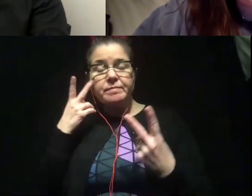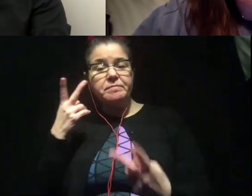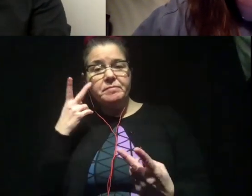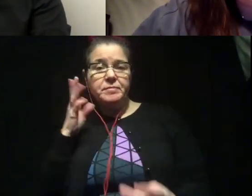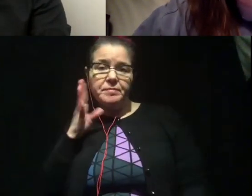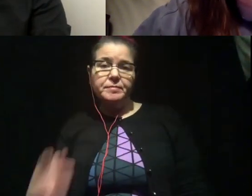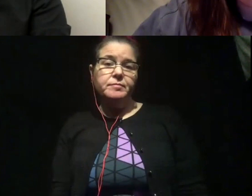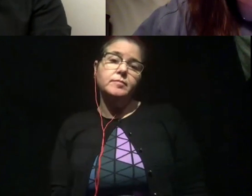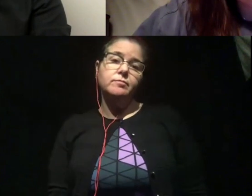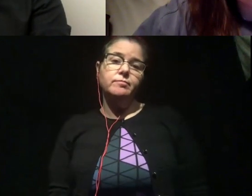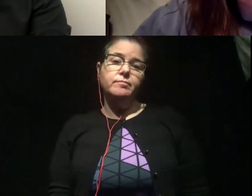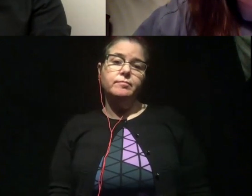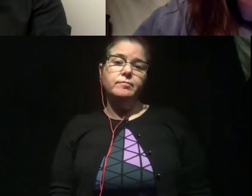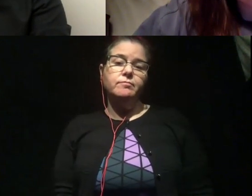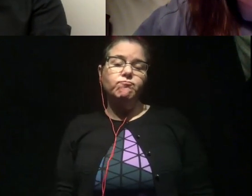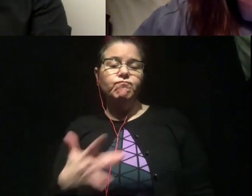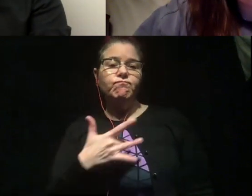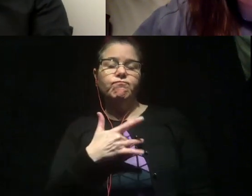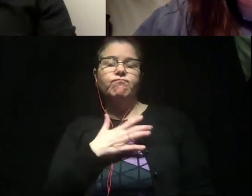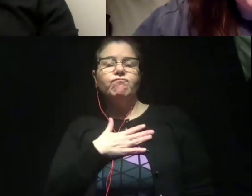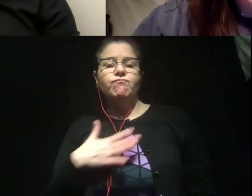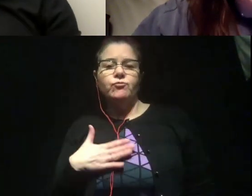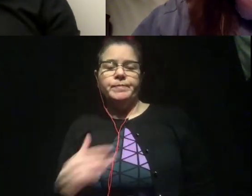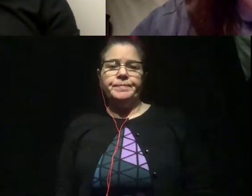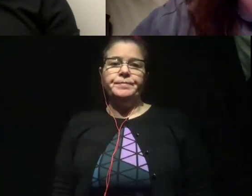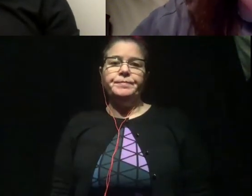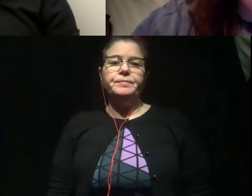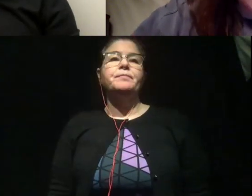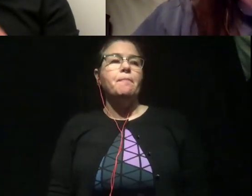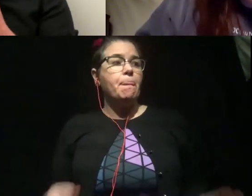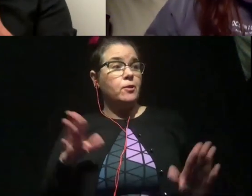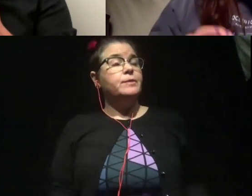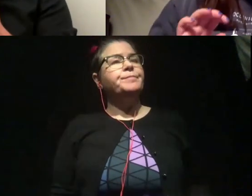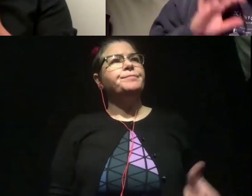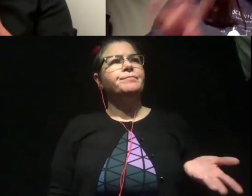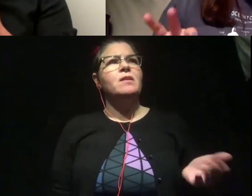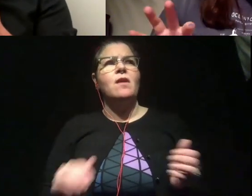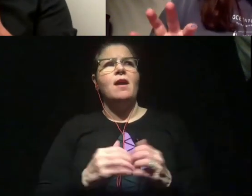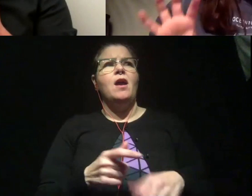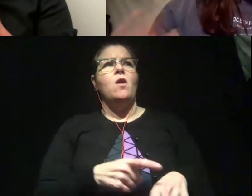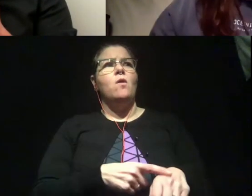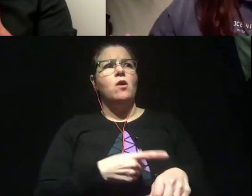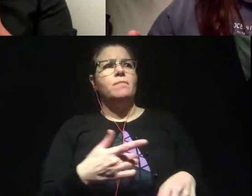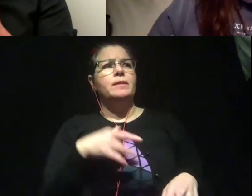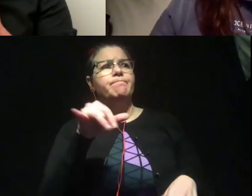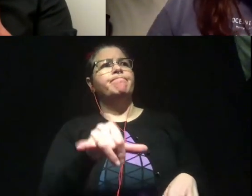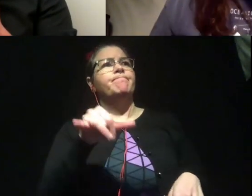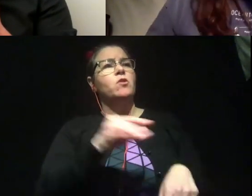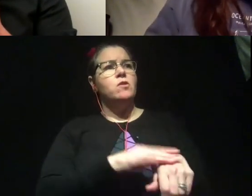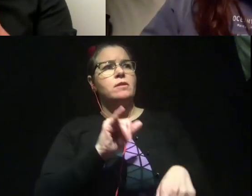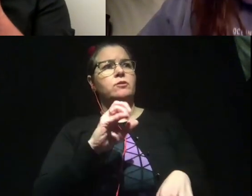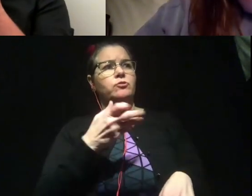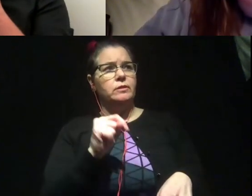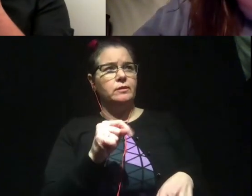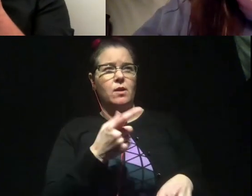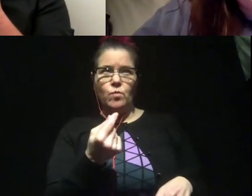So it's something I've really, really enjoyed. Awesome. So how long are you on the ice sheet when you're out there? And then what do you